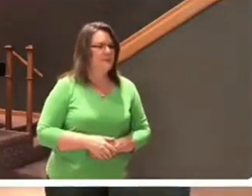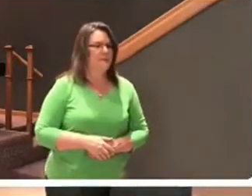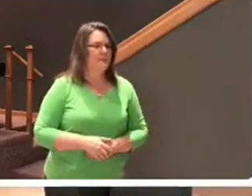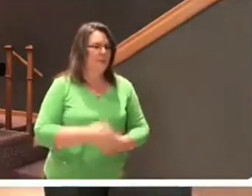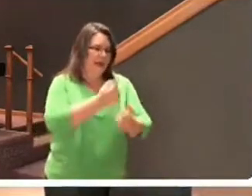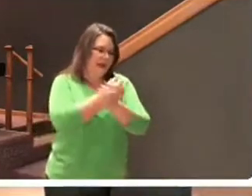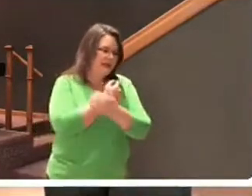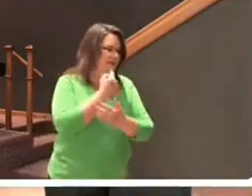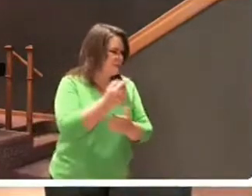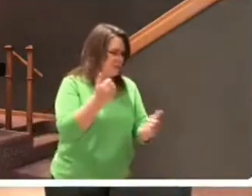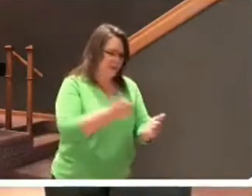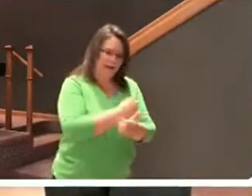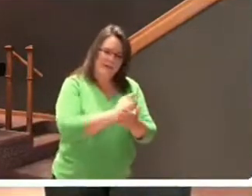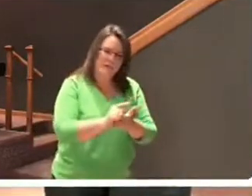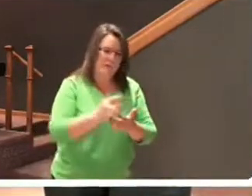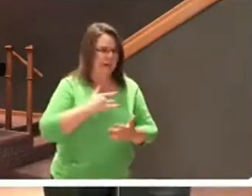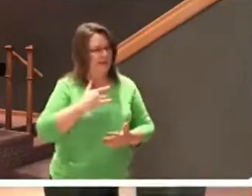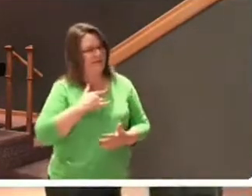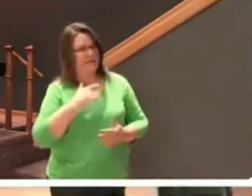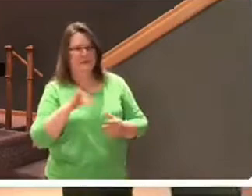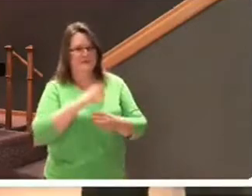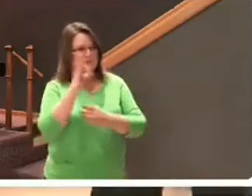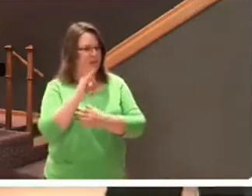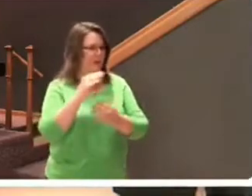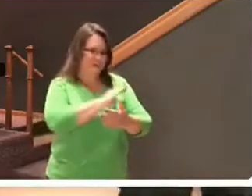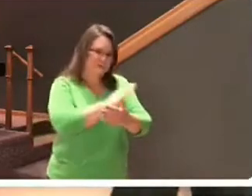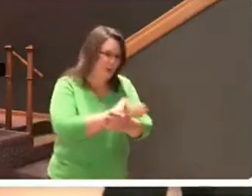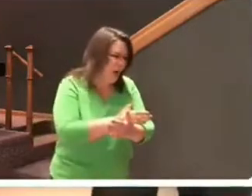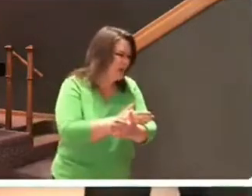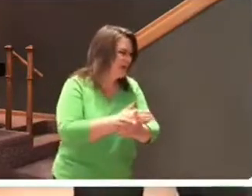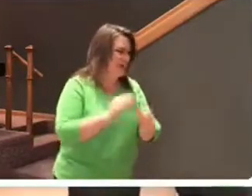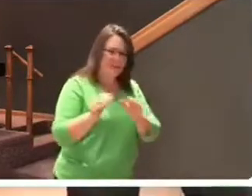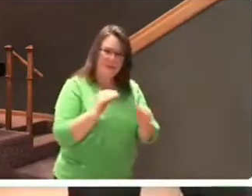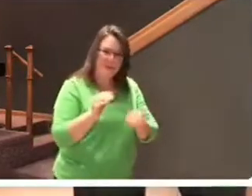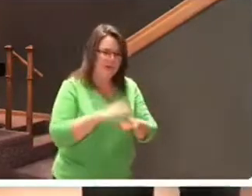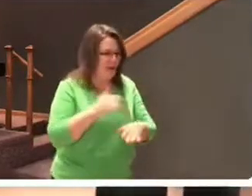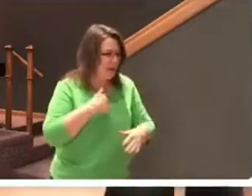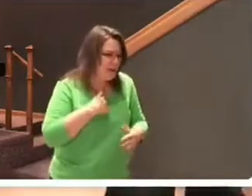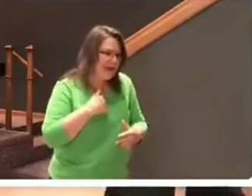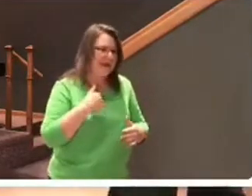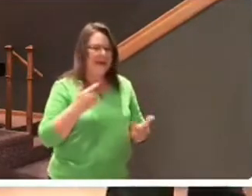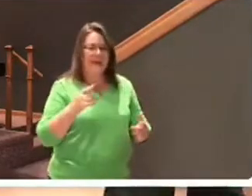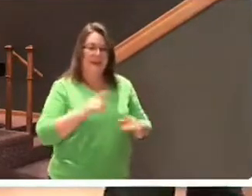I'd love to tell you that every week I just feel the Spirit so strong and just moving on me,